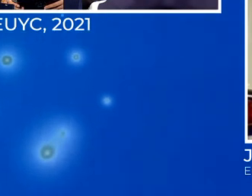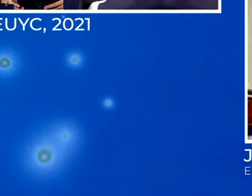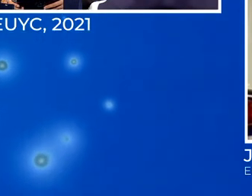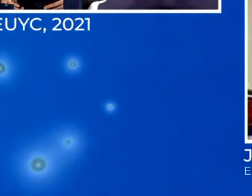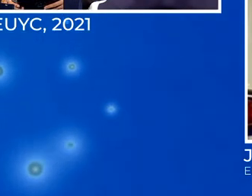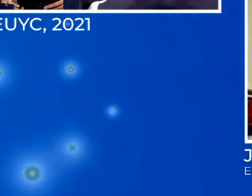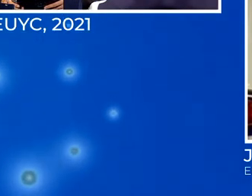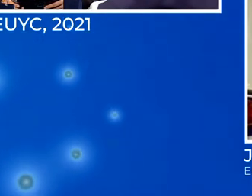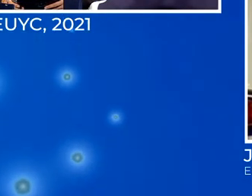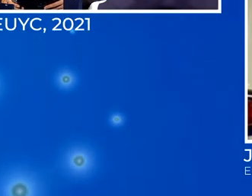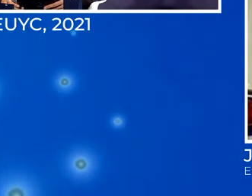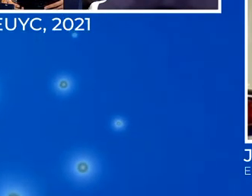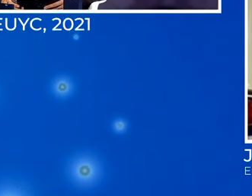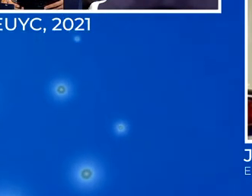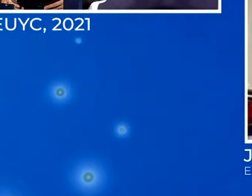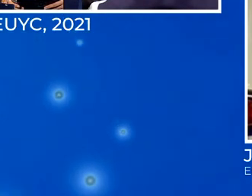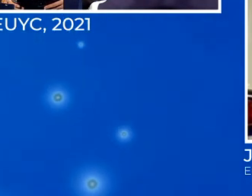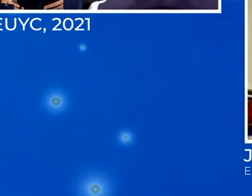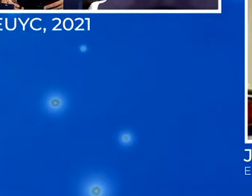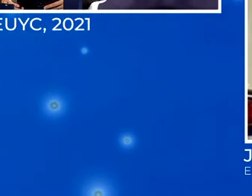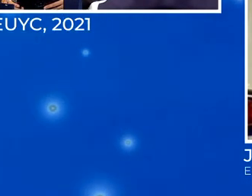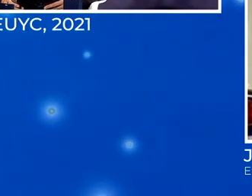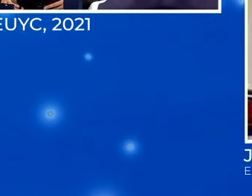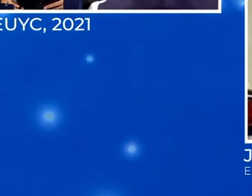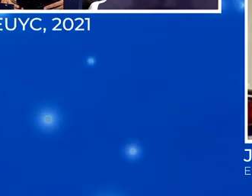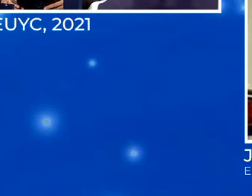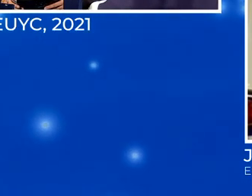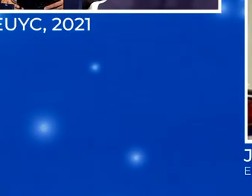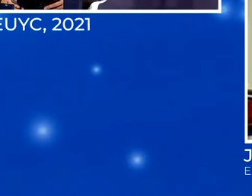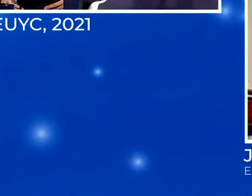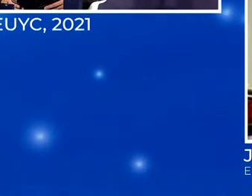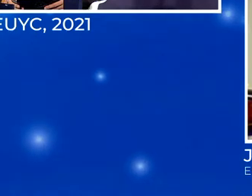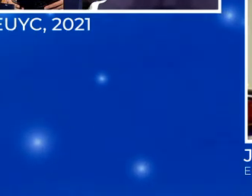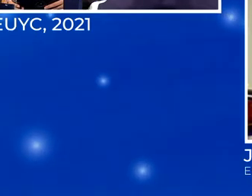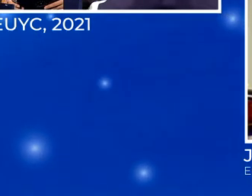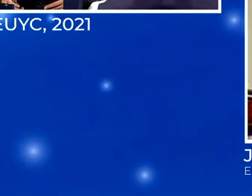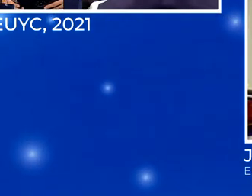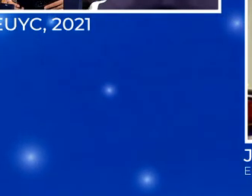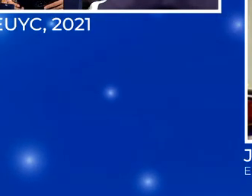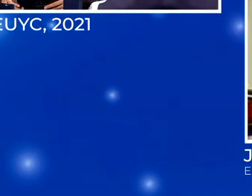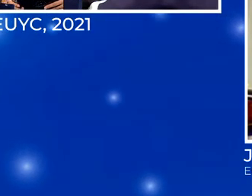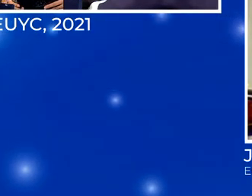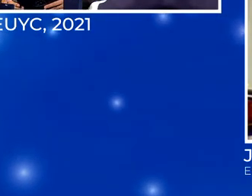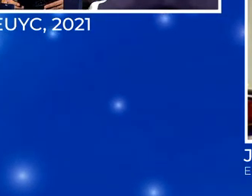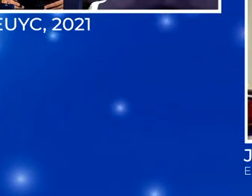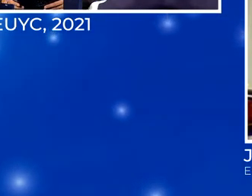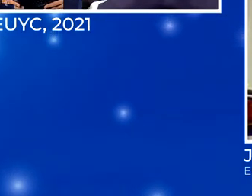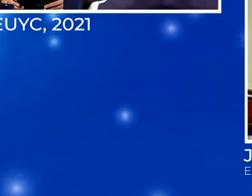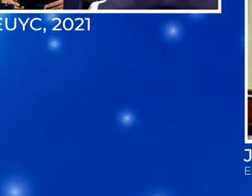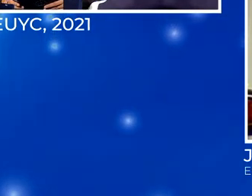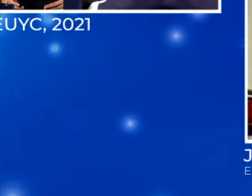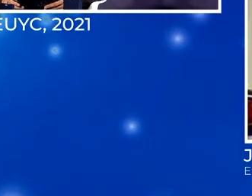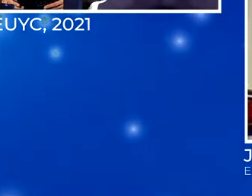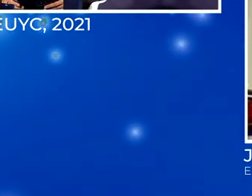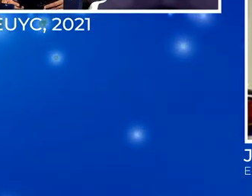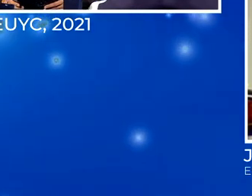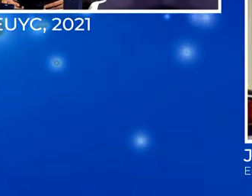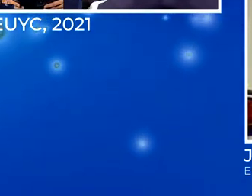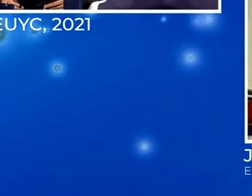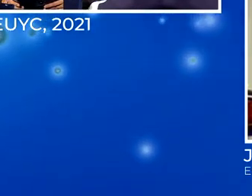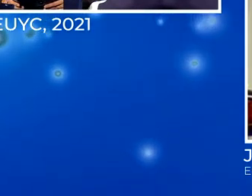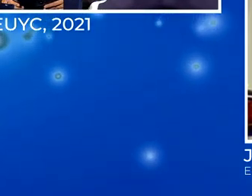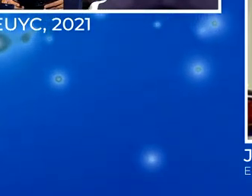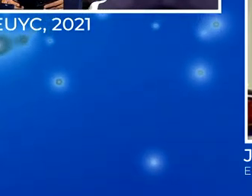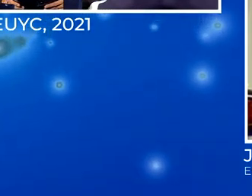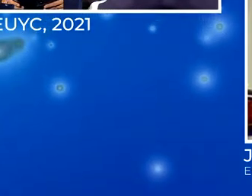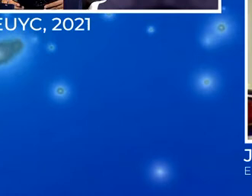Dragoș, who is the Vice Chair of the Advisory Council on Youth of the Council of Europe. We have Ms. Elsie, who is here from